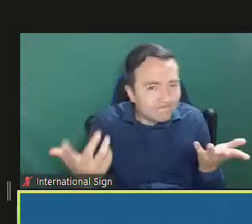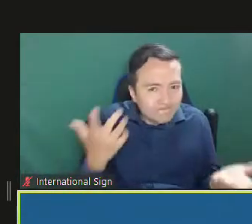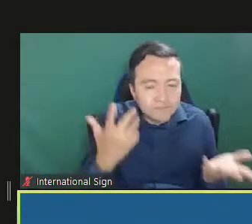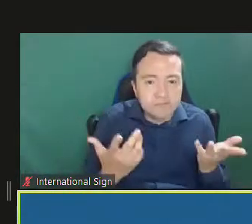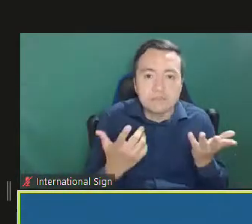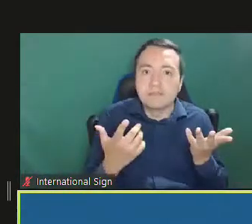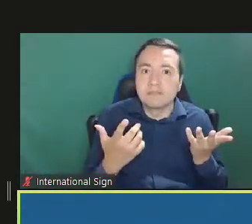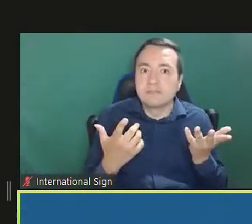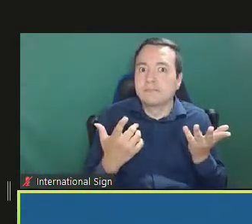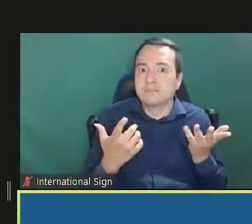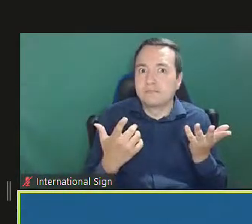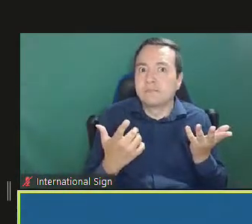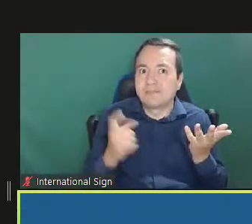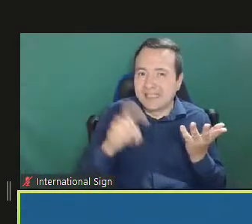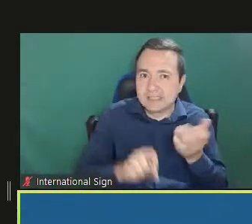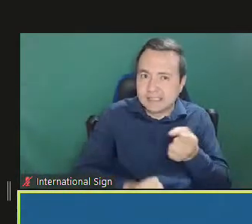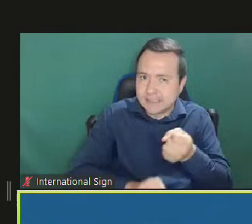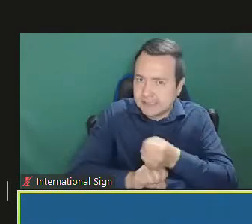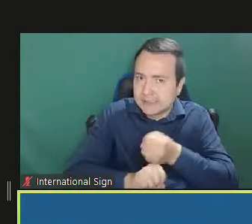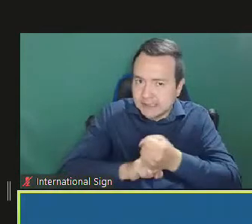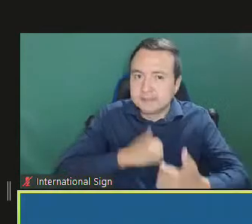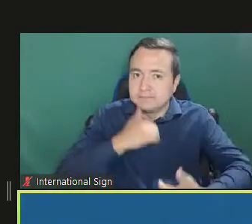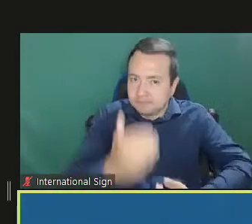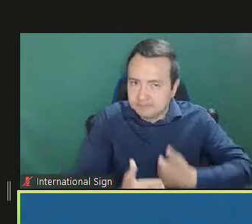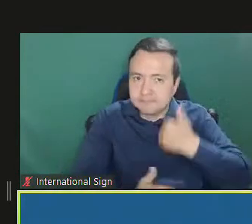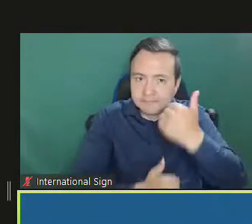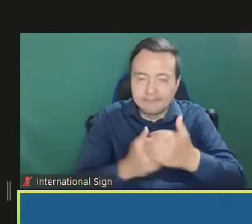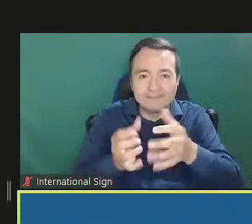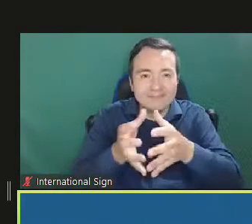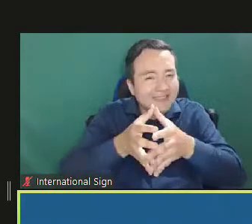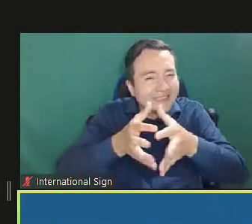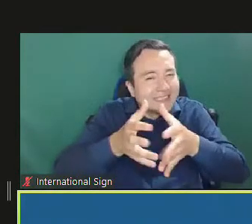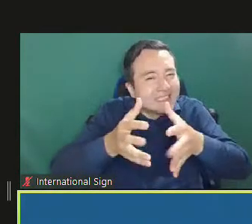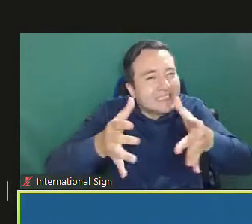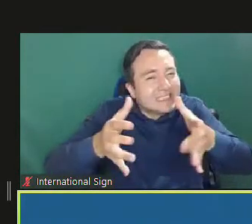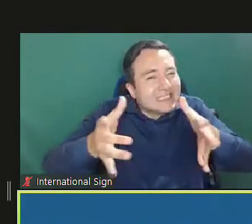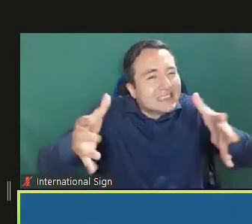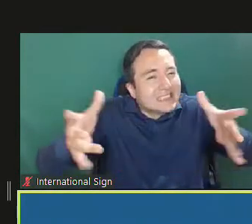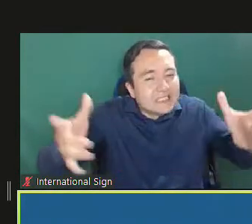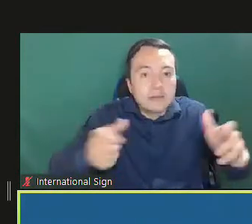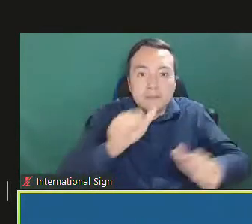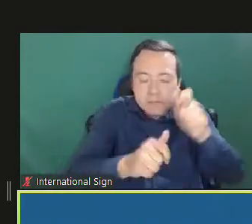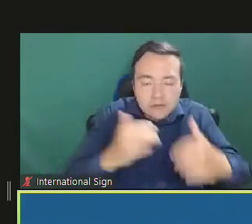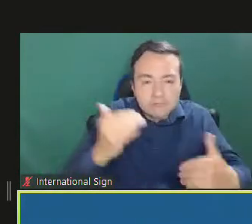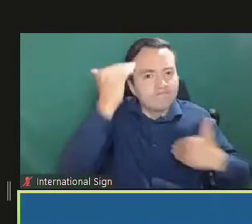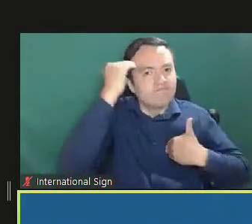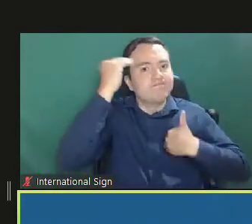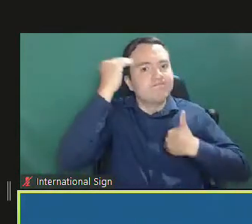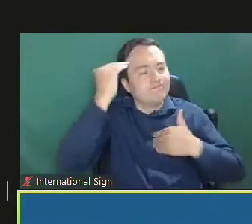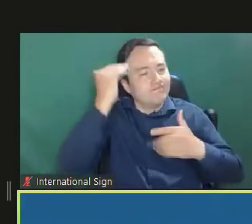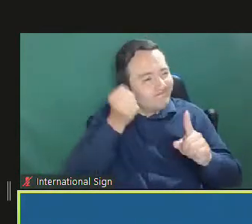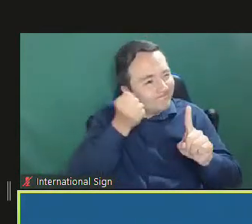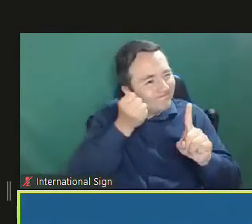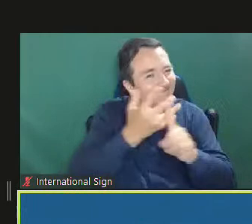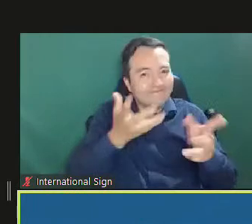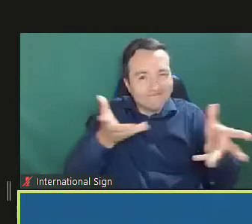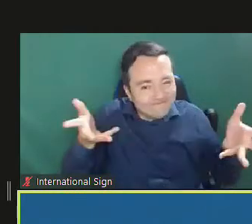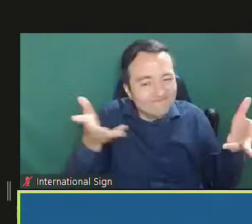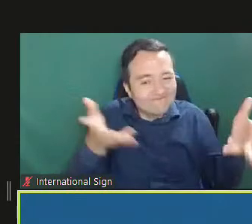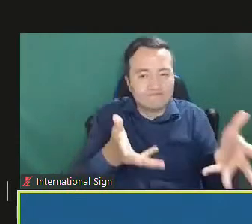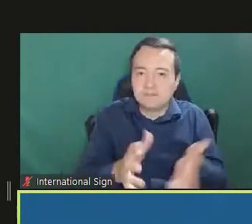their impact on sugar-sweetened beverage consumption in order to benefit health. This represents an opportunity to